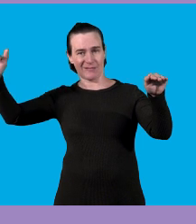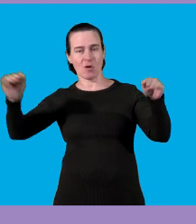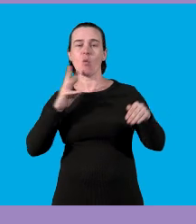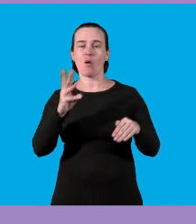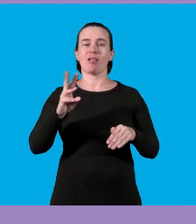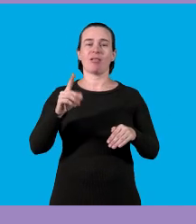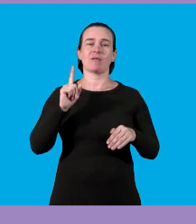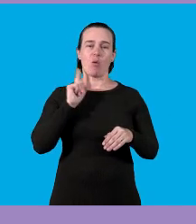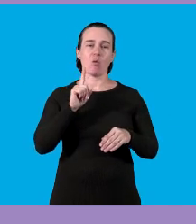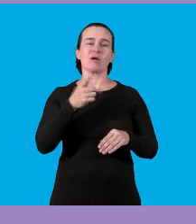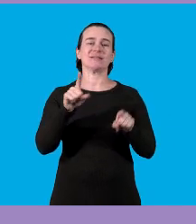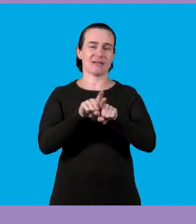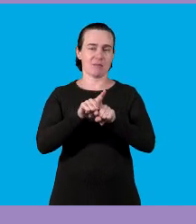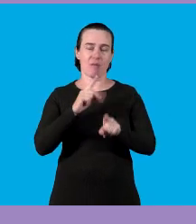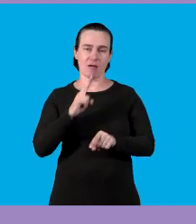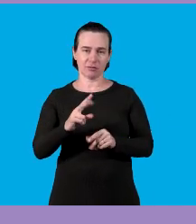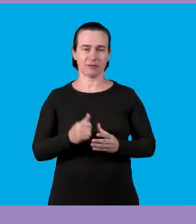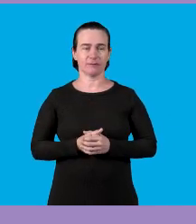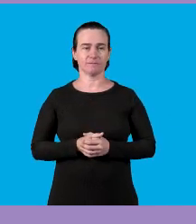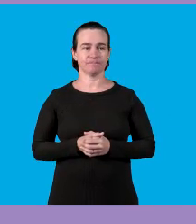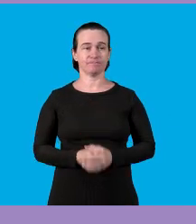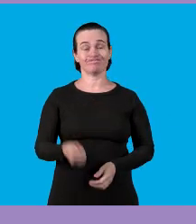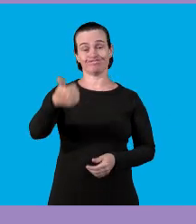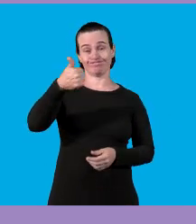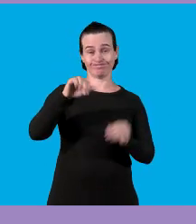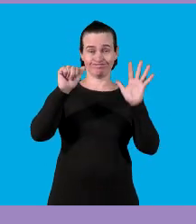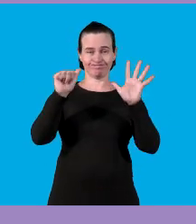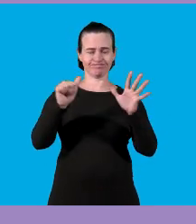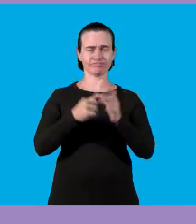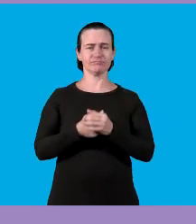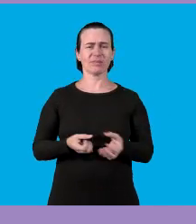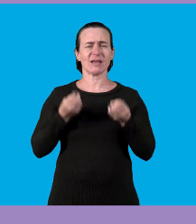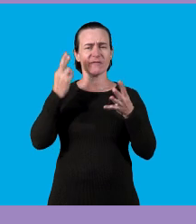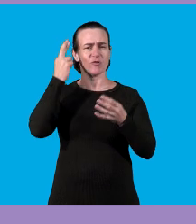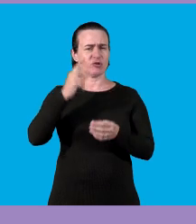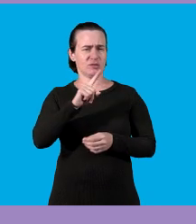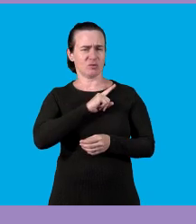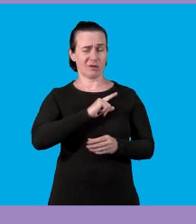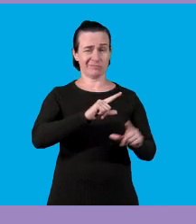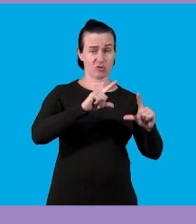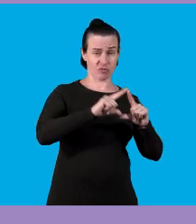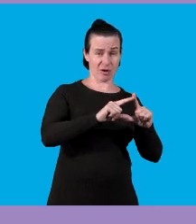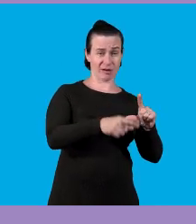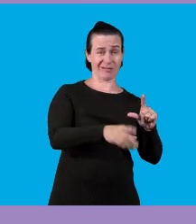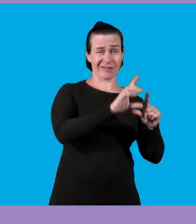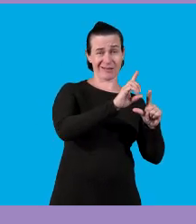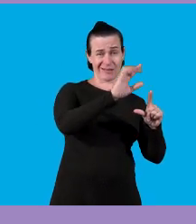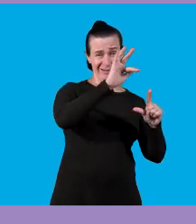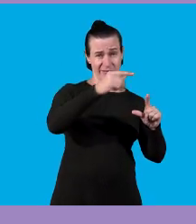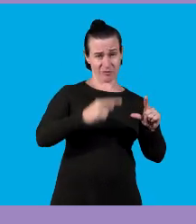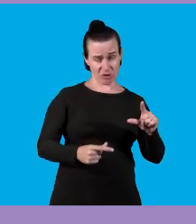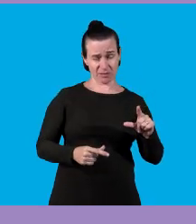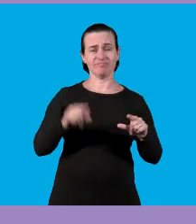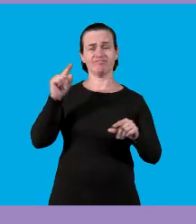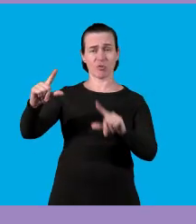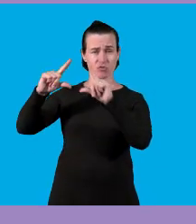proportional. All right, let's look at the next one. Give reasons why triangle DFG